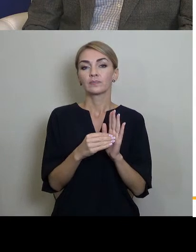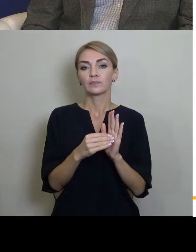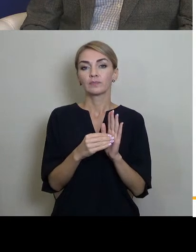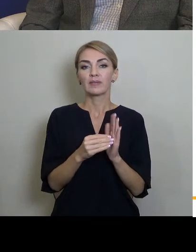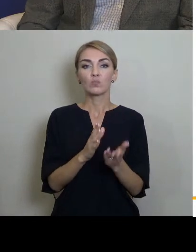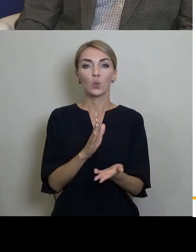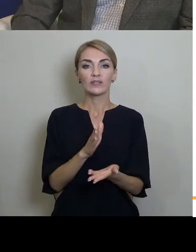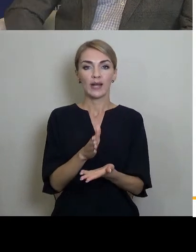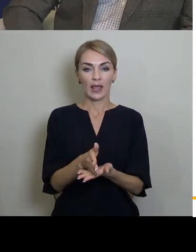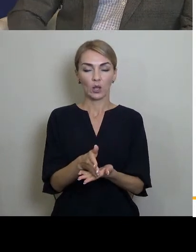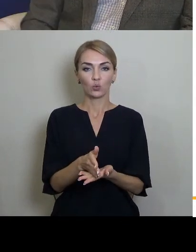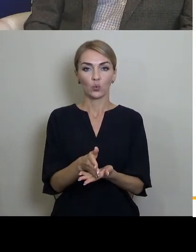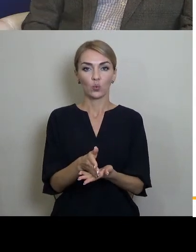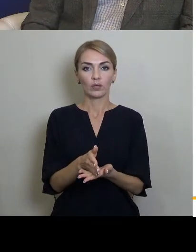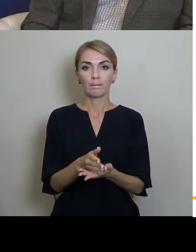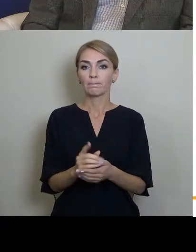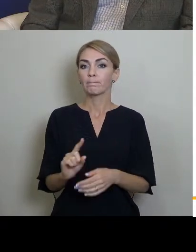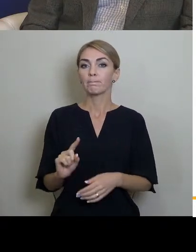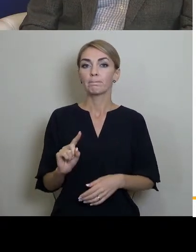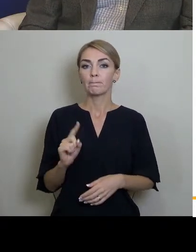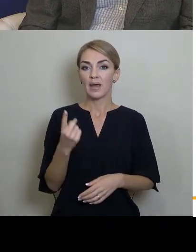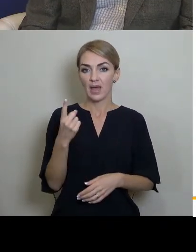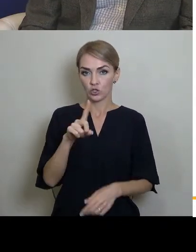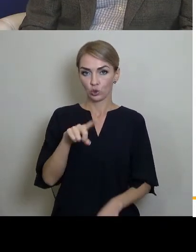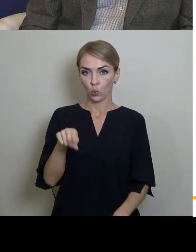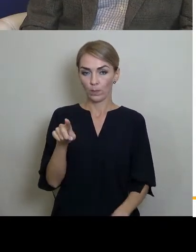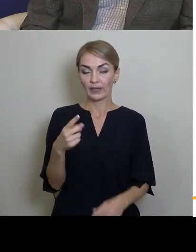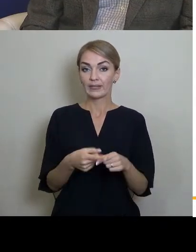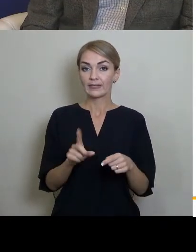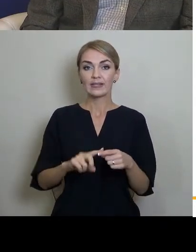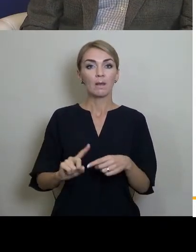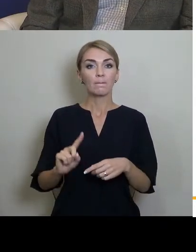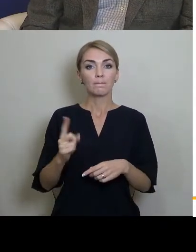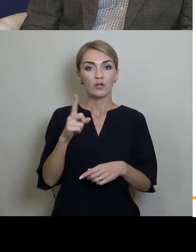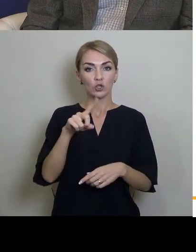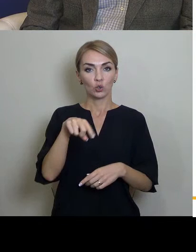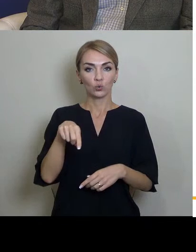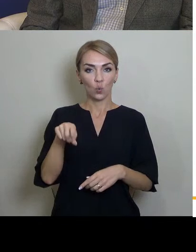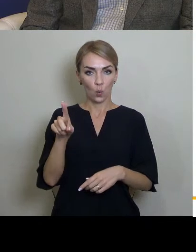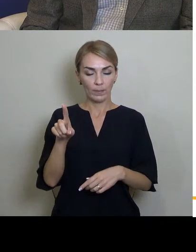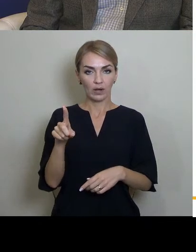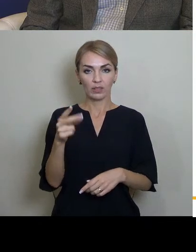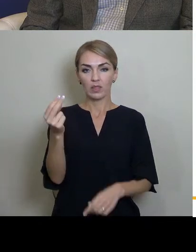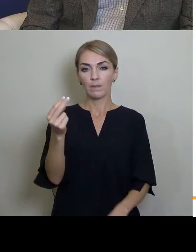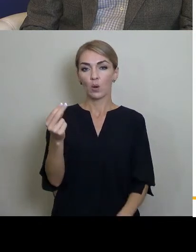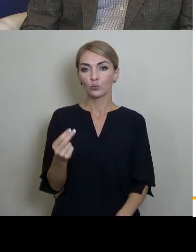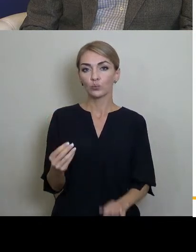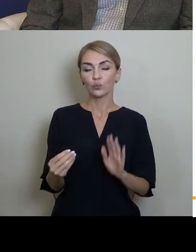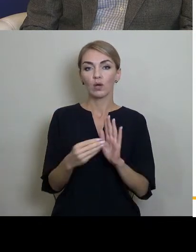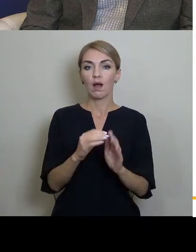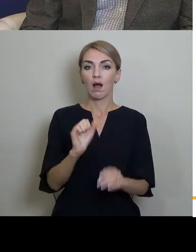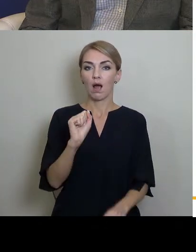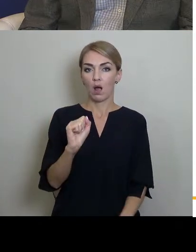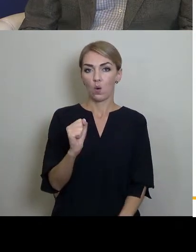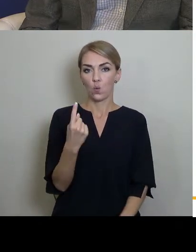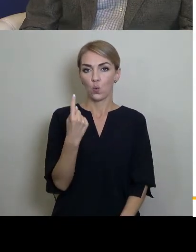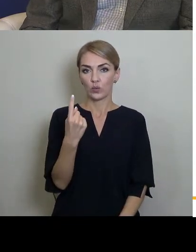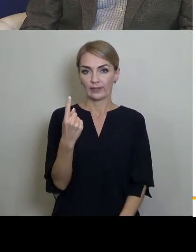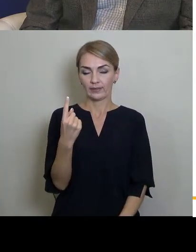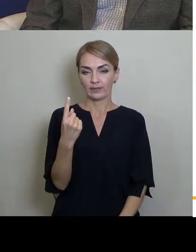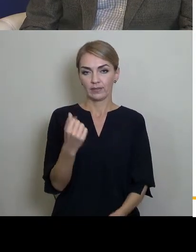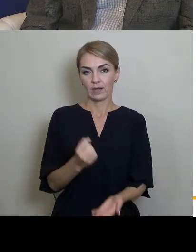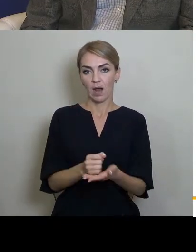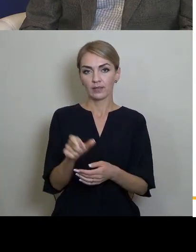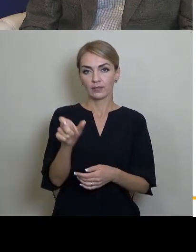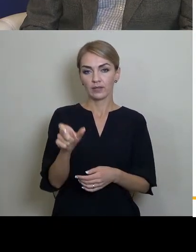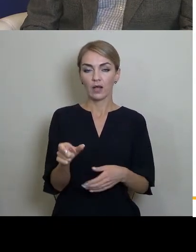then they define directly the number one nominee. And here at this drawing you can see it,